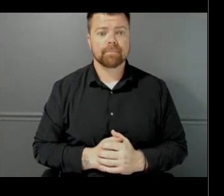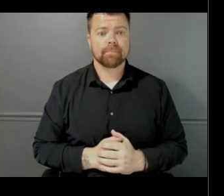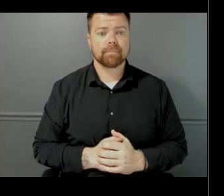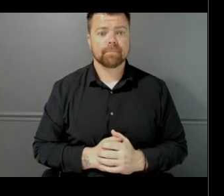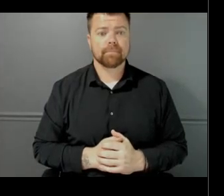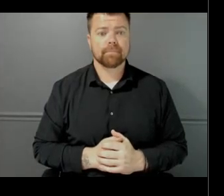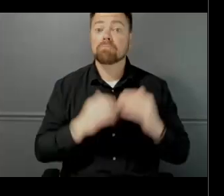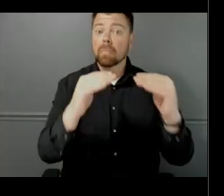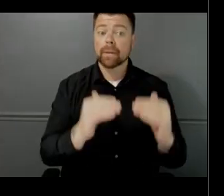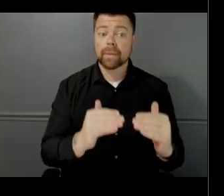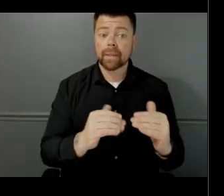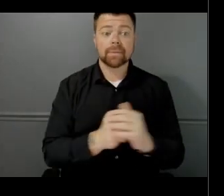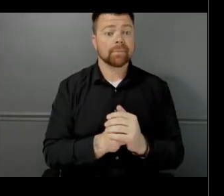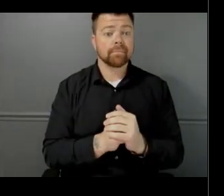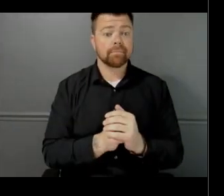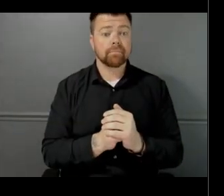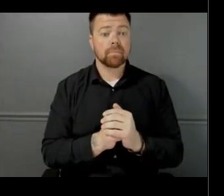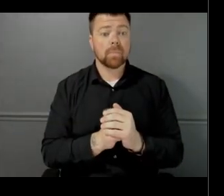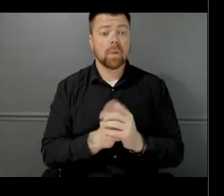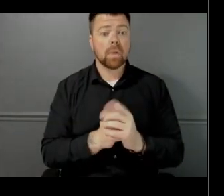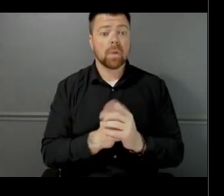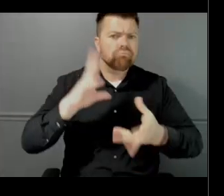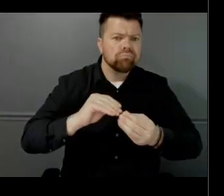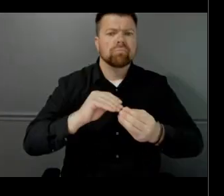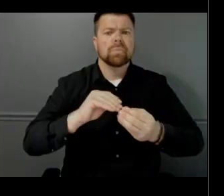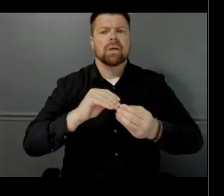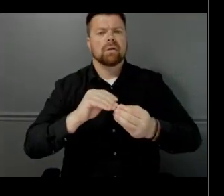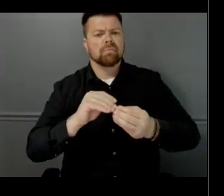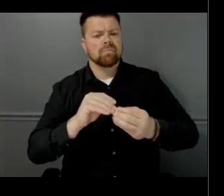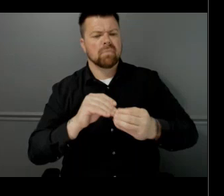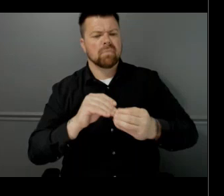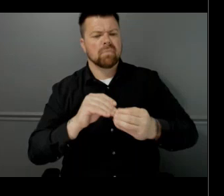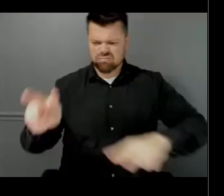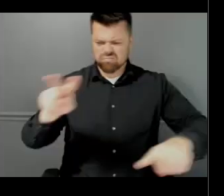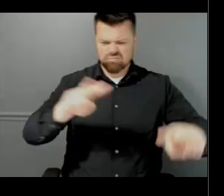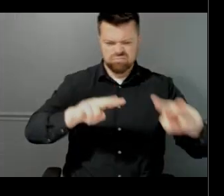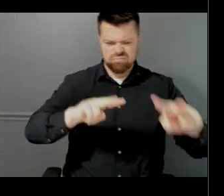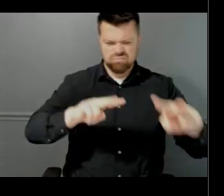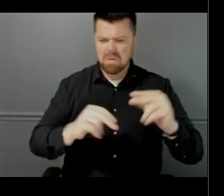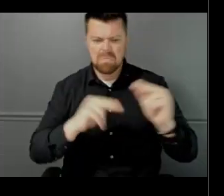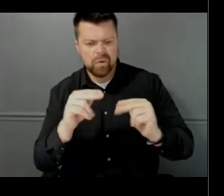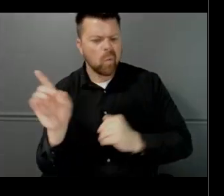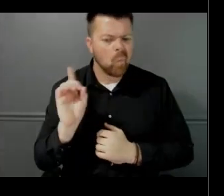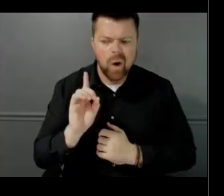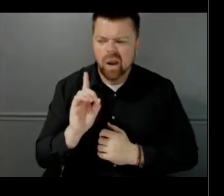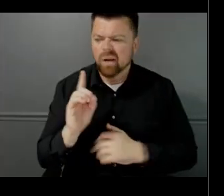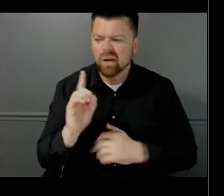Second, the total buildable area is calculated.